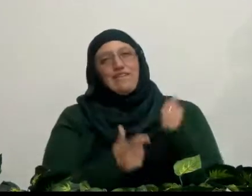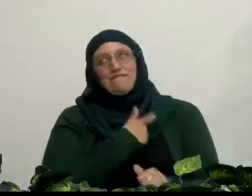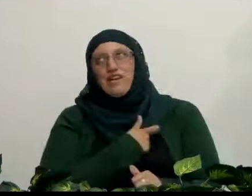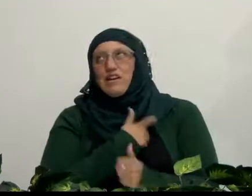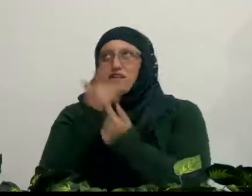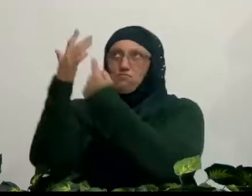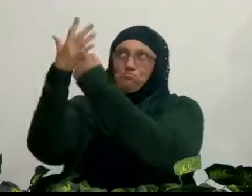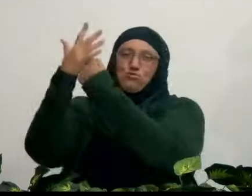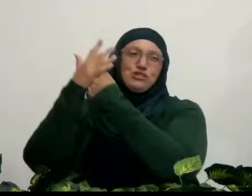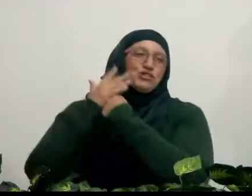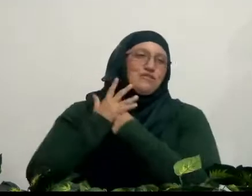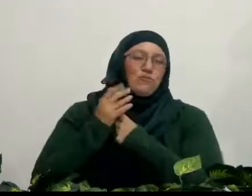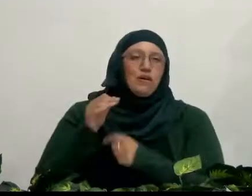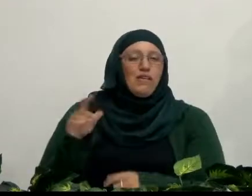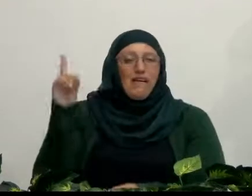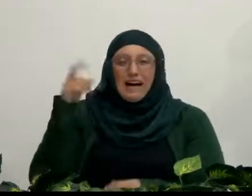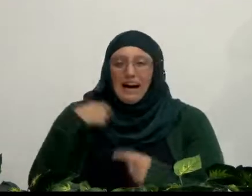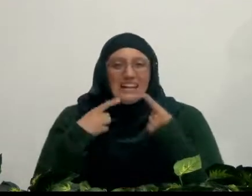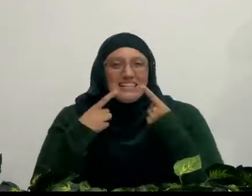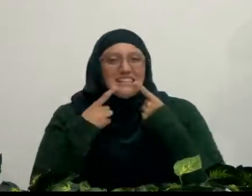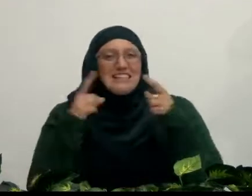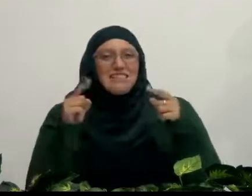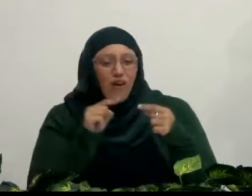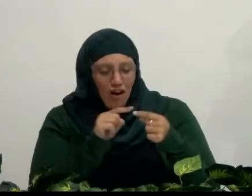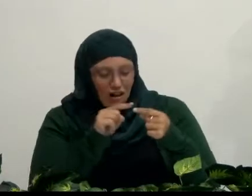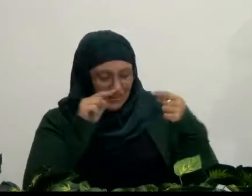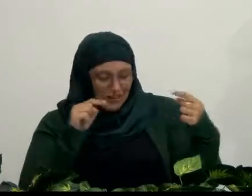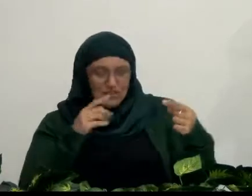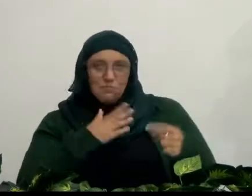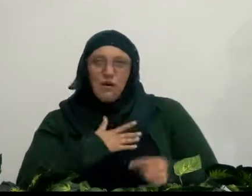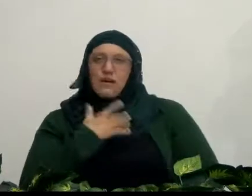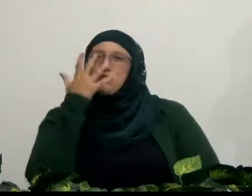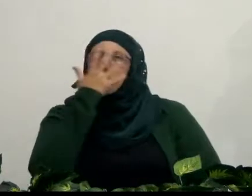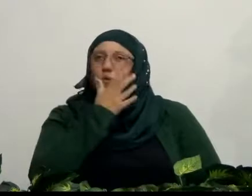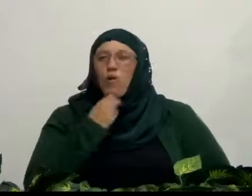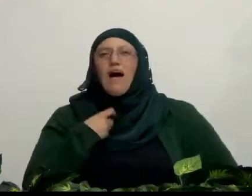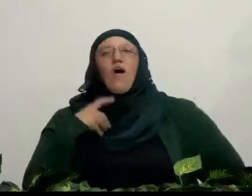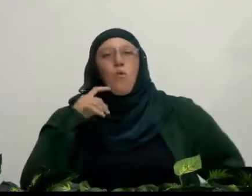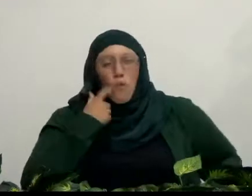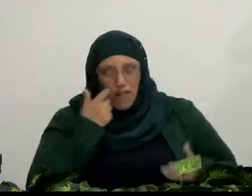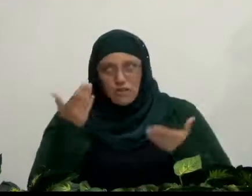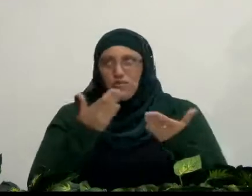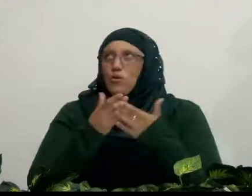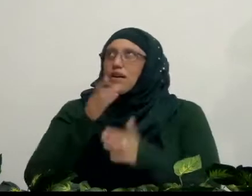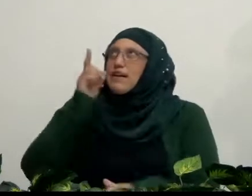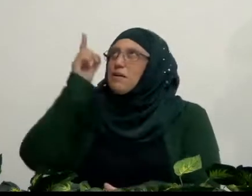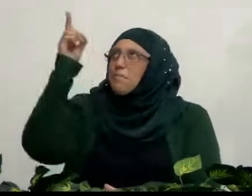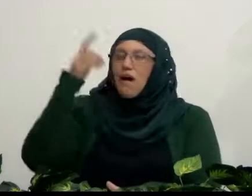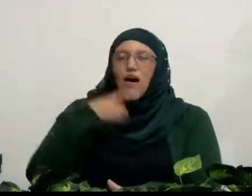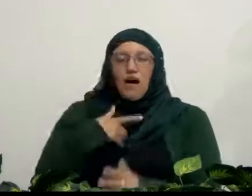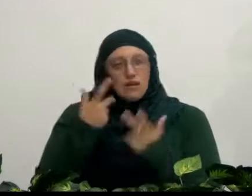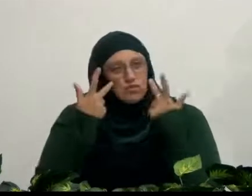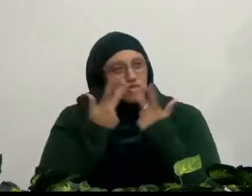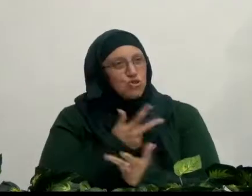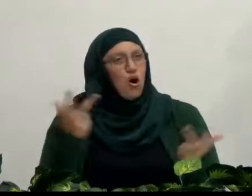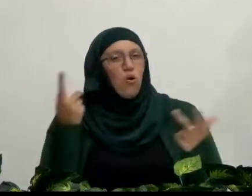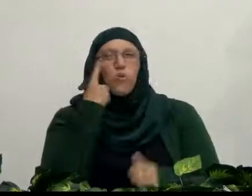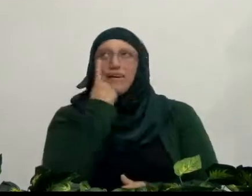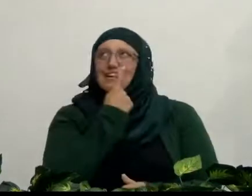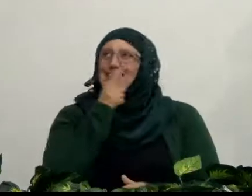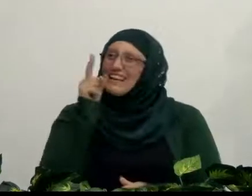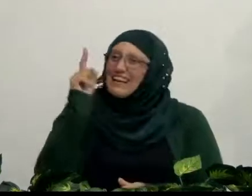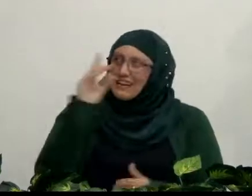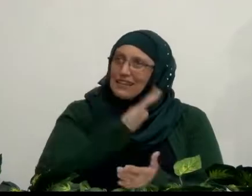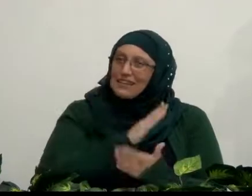I testify even against my own soul for his servitude, and I bear witness that he is my Lord. I